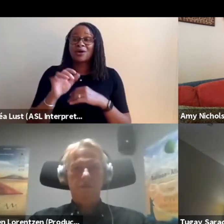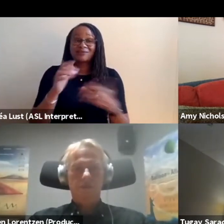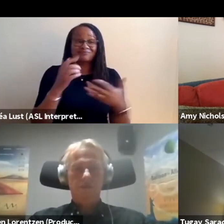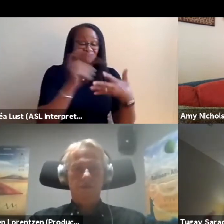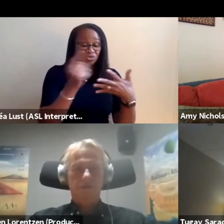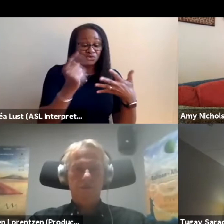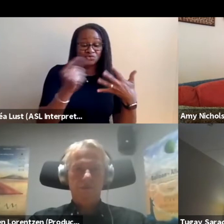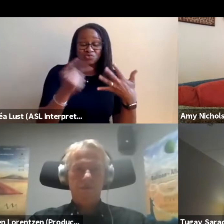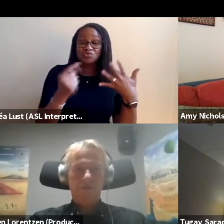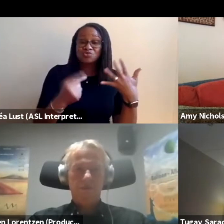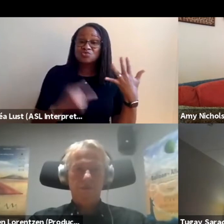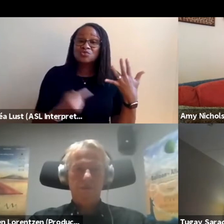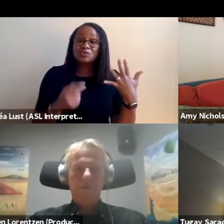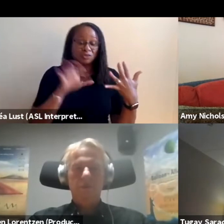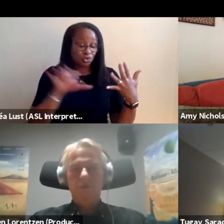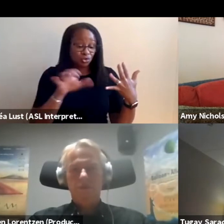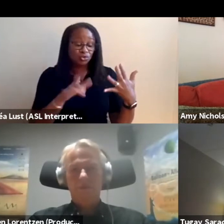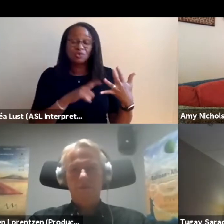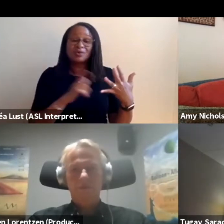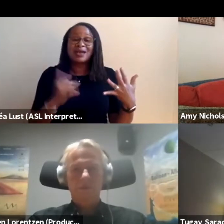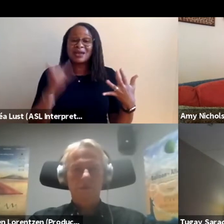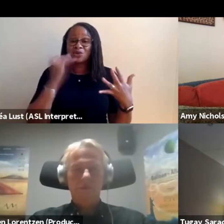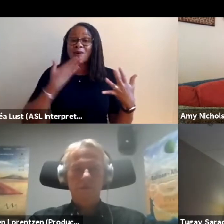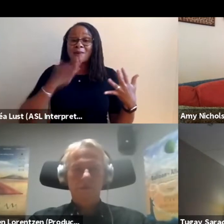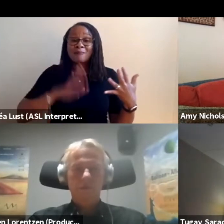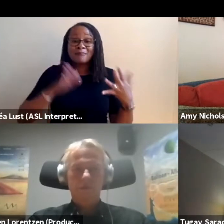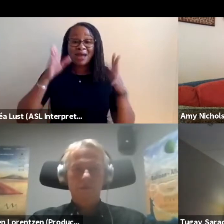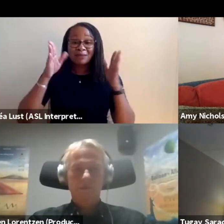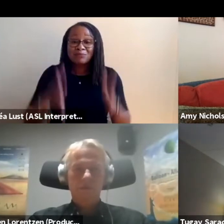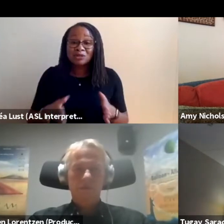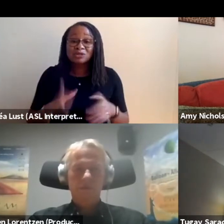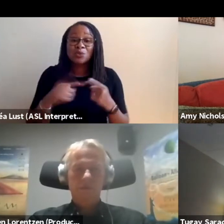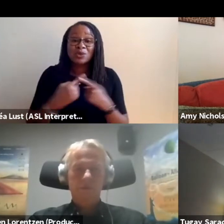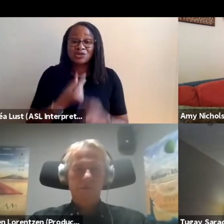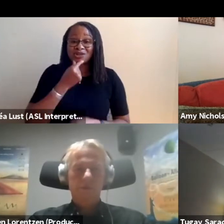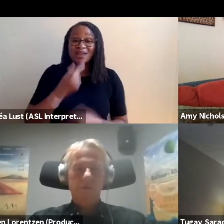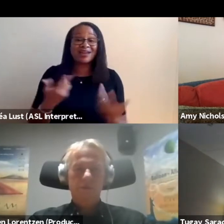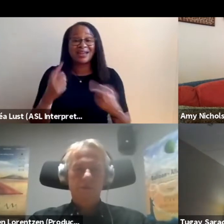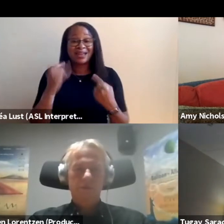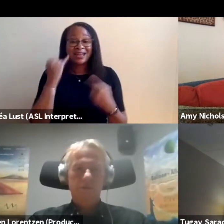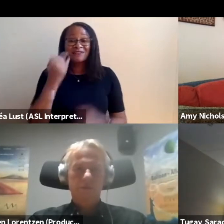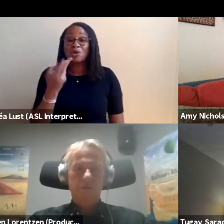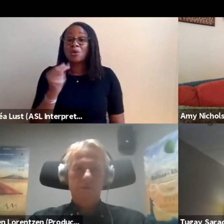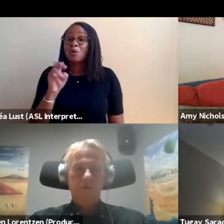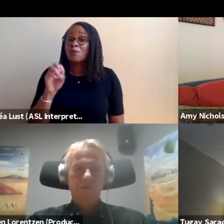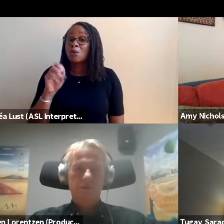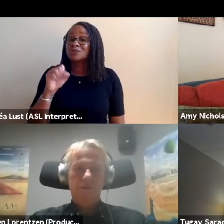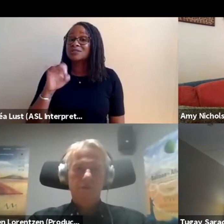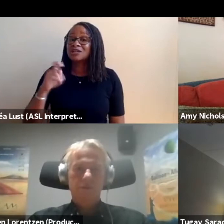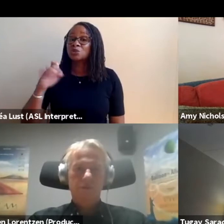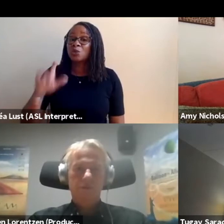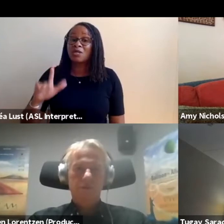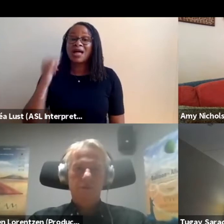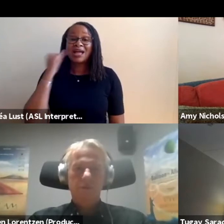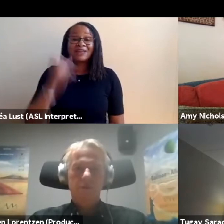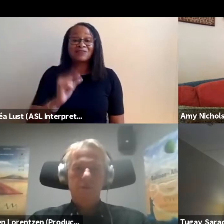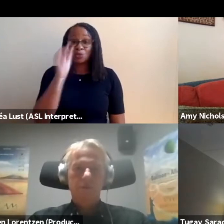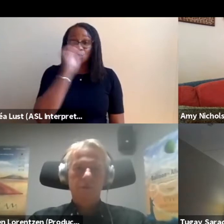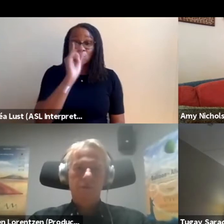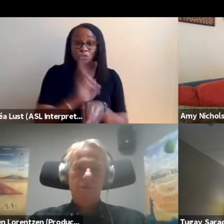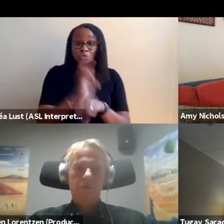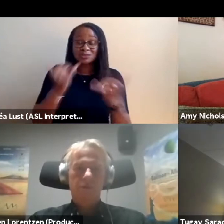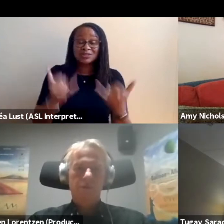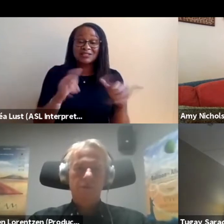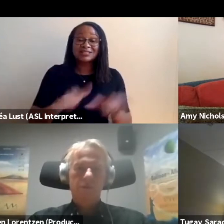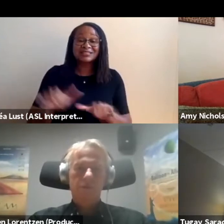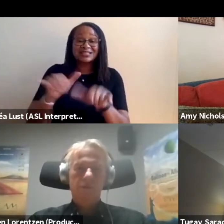away. You are a bad person when you are gay, and so on. And if you Google it now, you will see lots